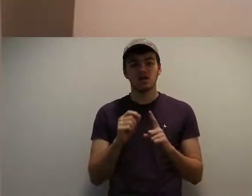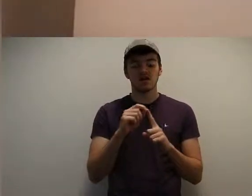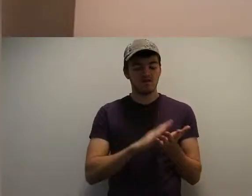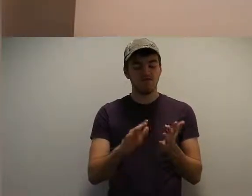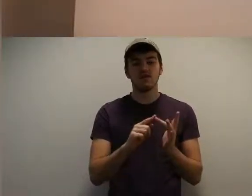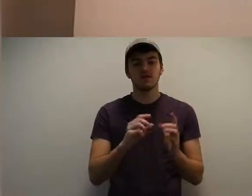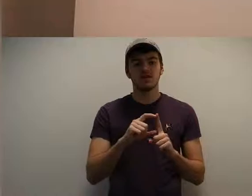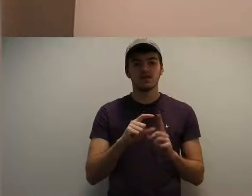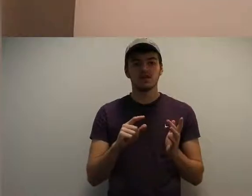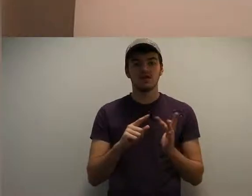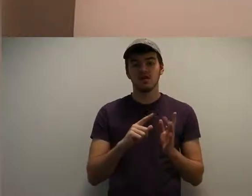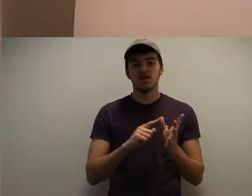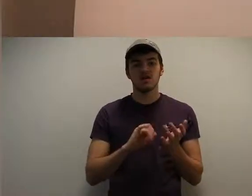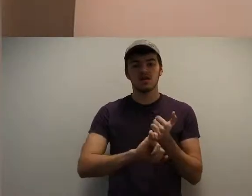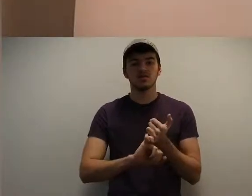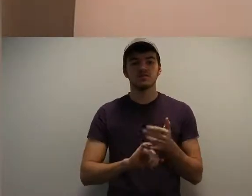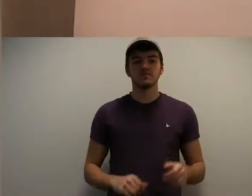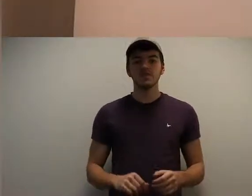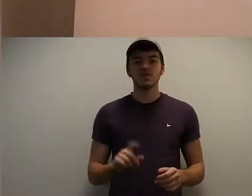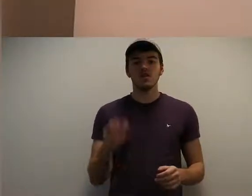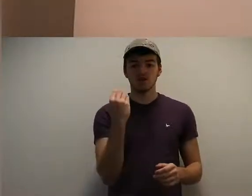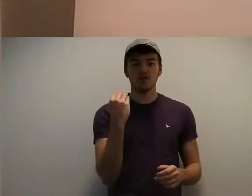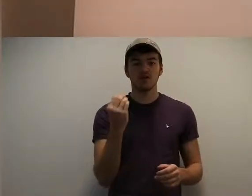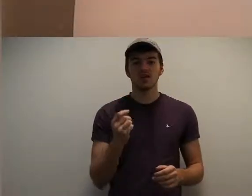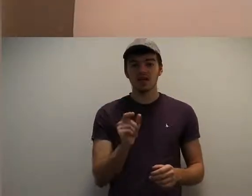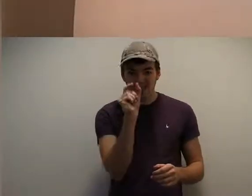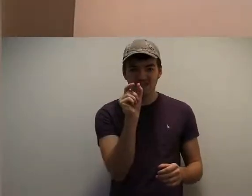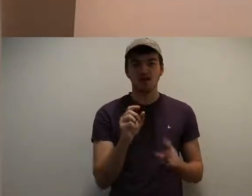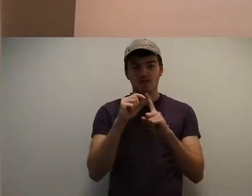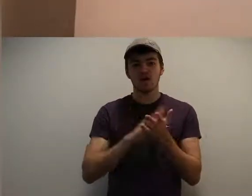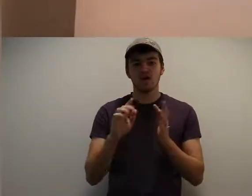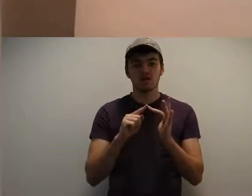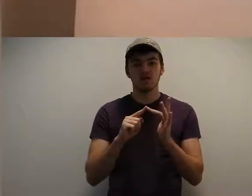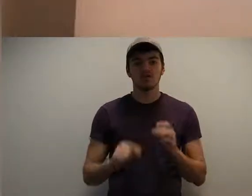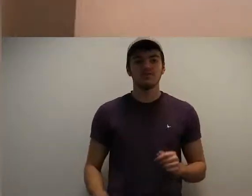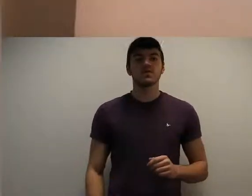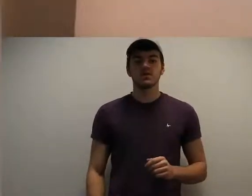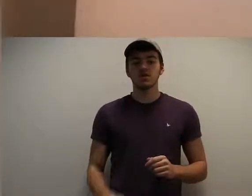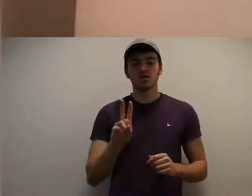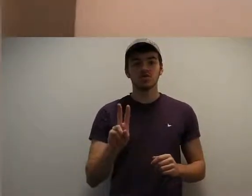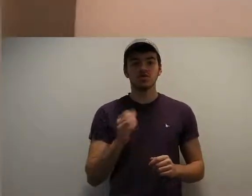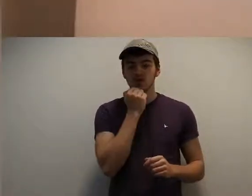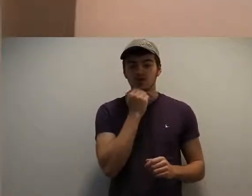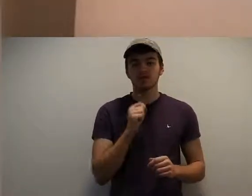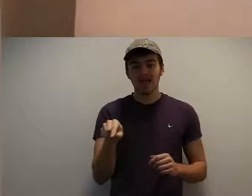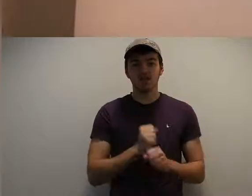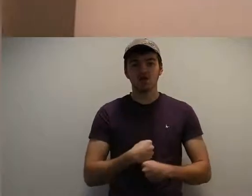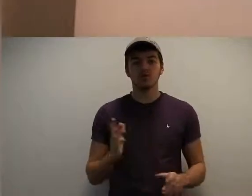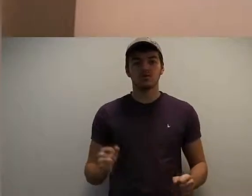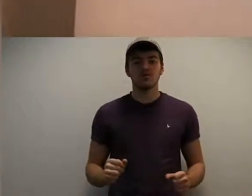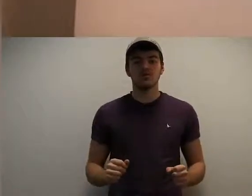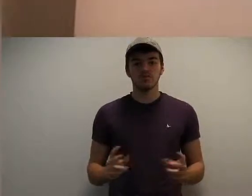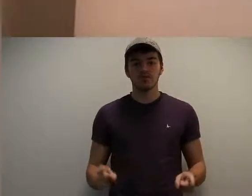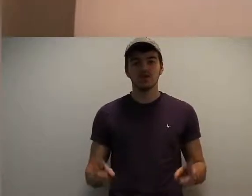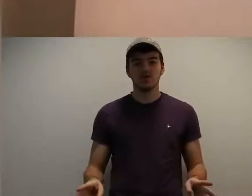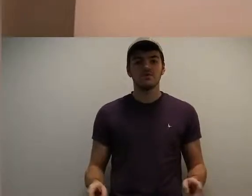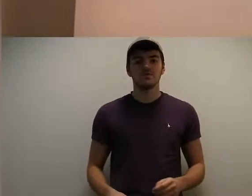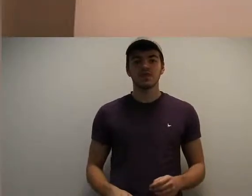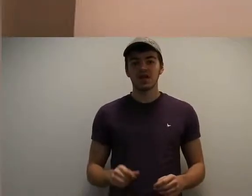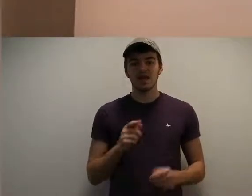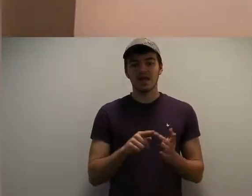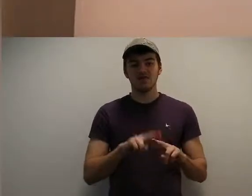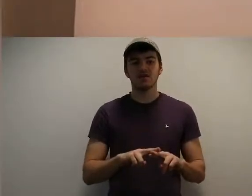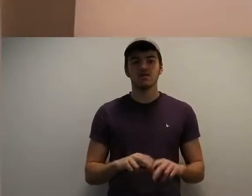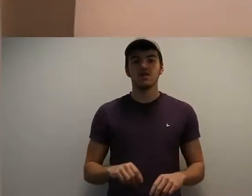from Phidias. Two quantities are in the golden ratio if their ratio is the same as the ratio of their sum to the larger of the two, i.e. a